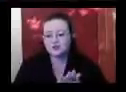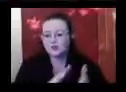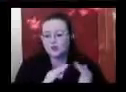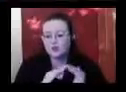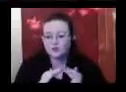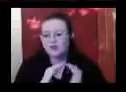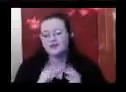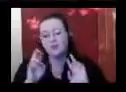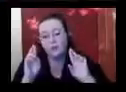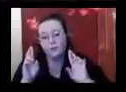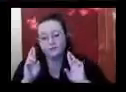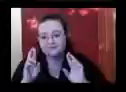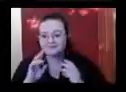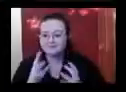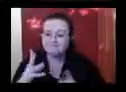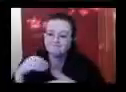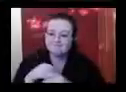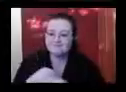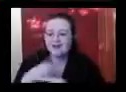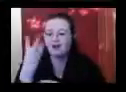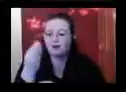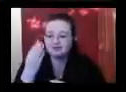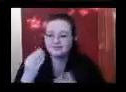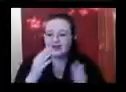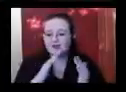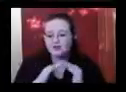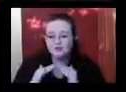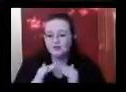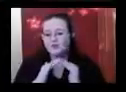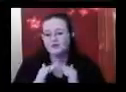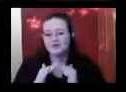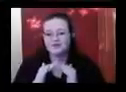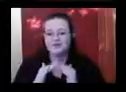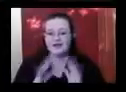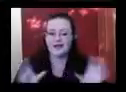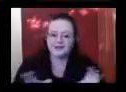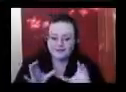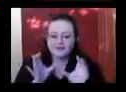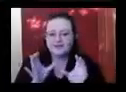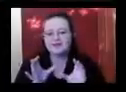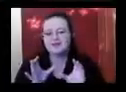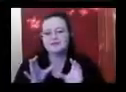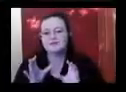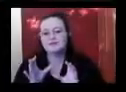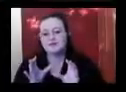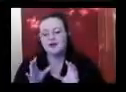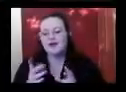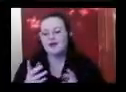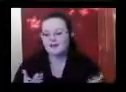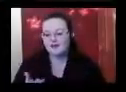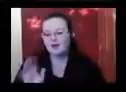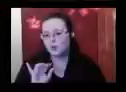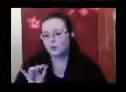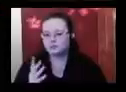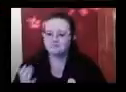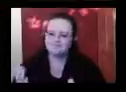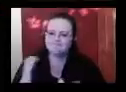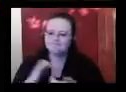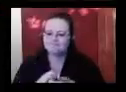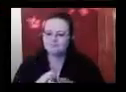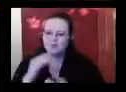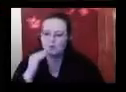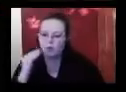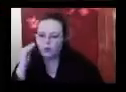co-curricular activities, school social events, and for us here in Halton Catholic, that really important and dynamic partnership between